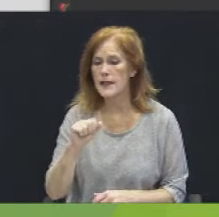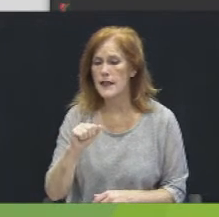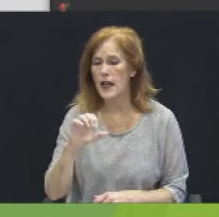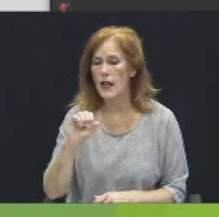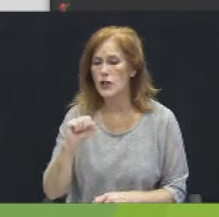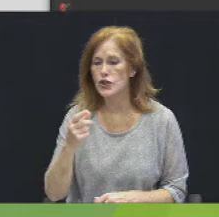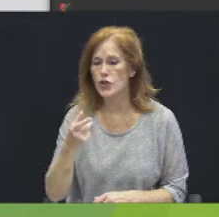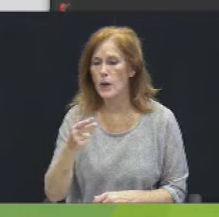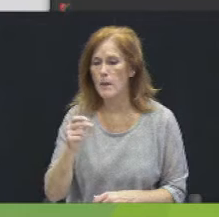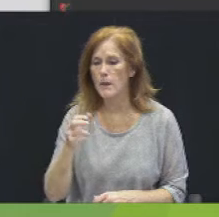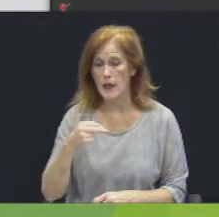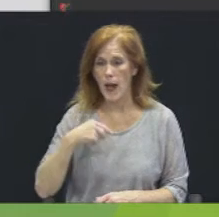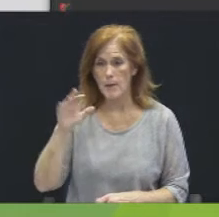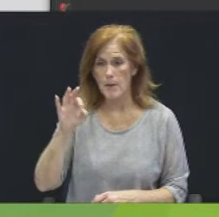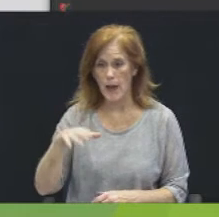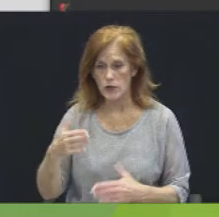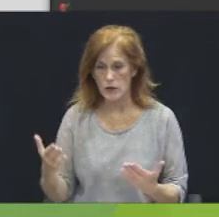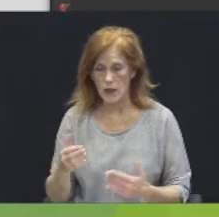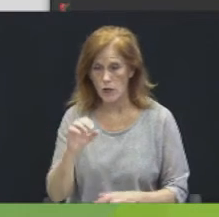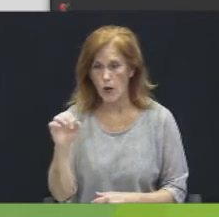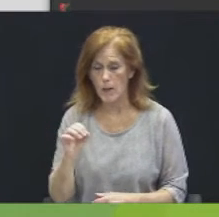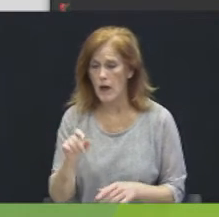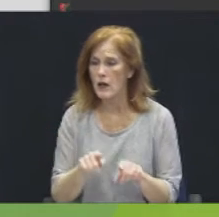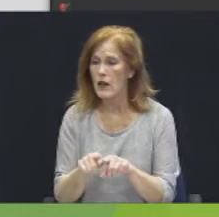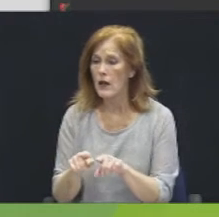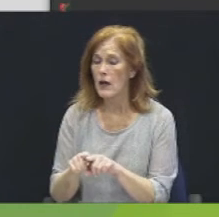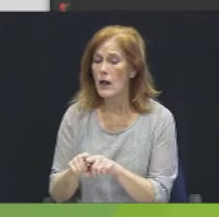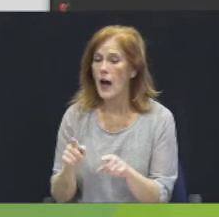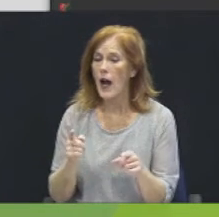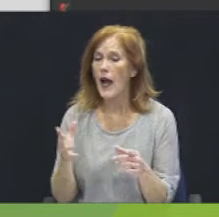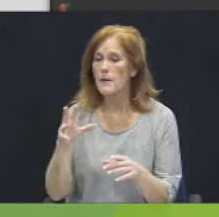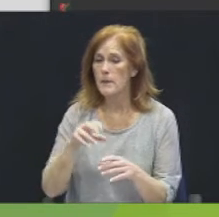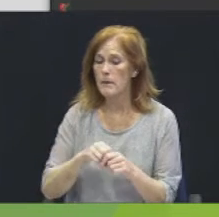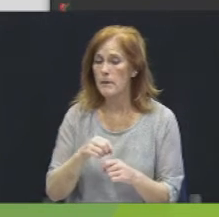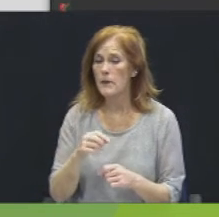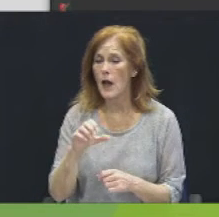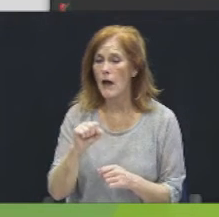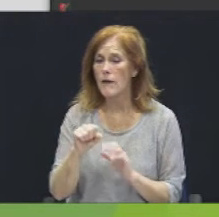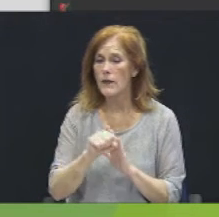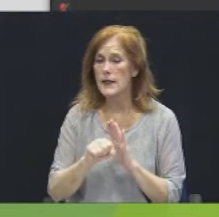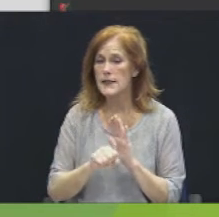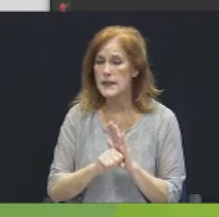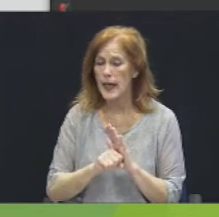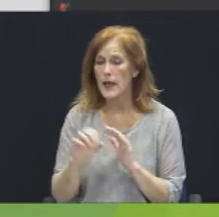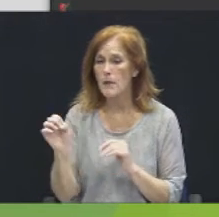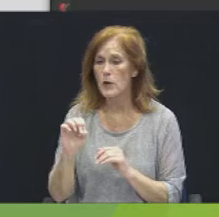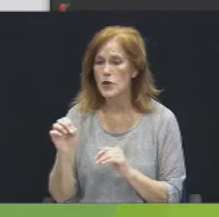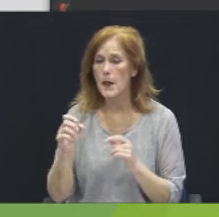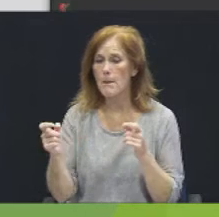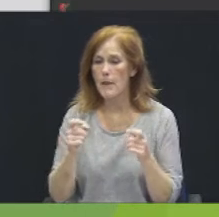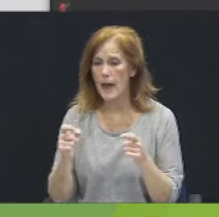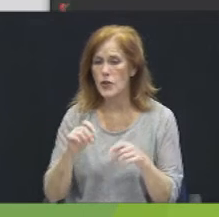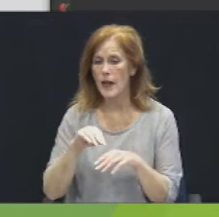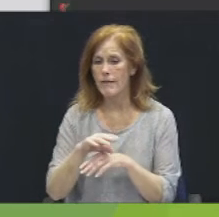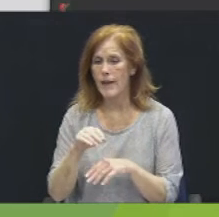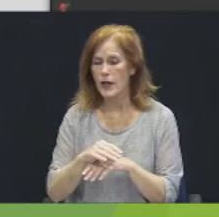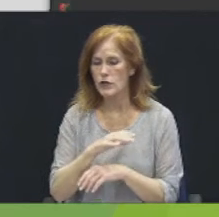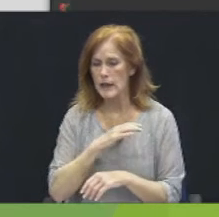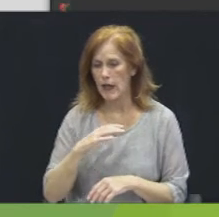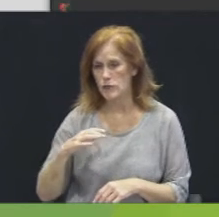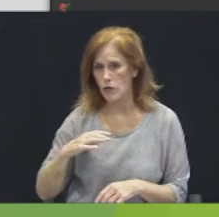I'm a pastor here in Omaha, and I also serve on the State Emergency Management Advisory